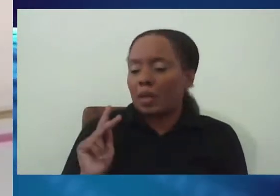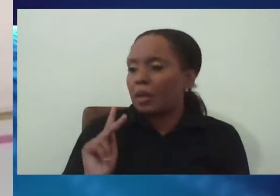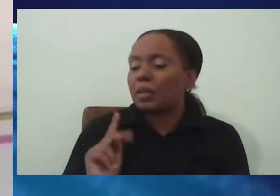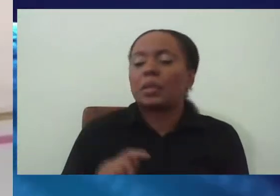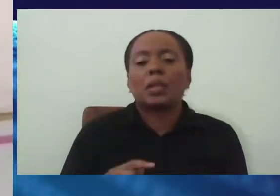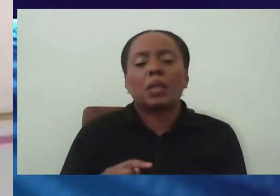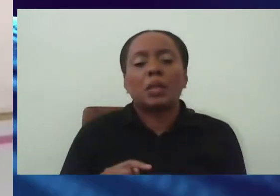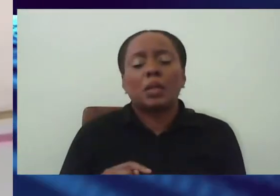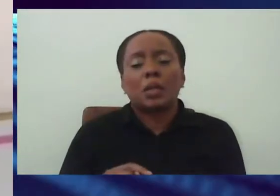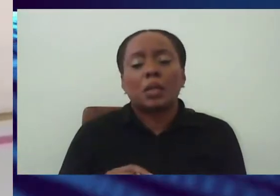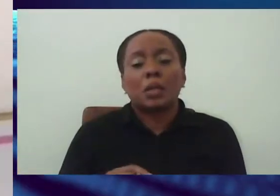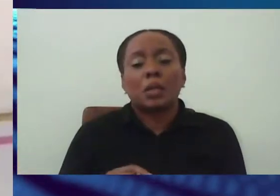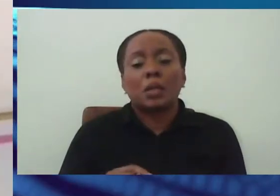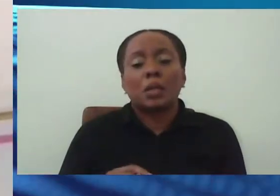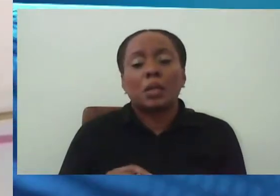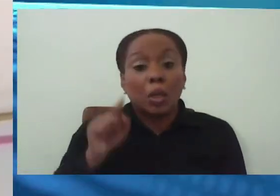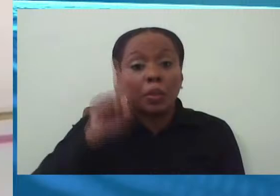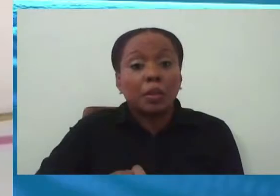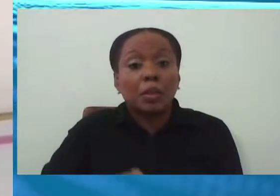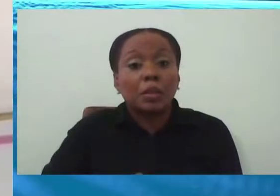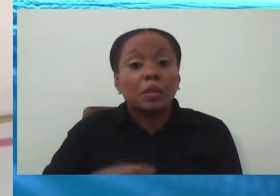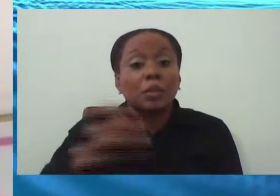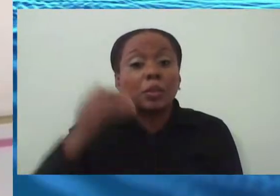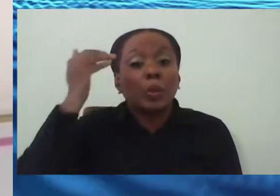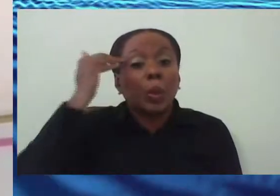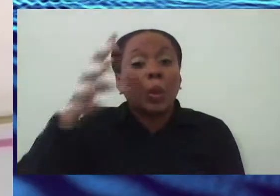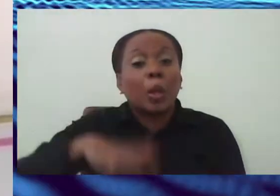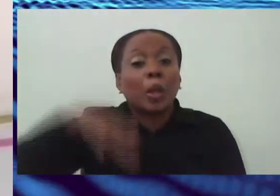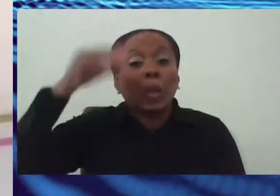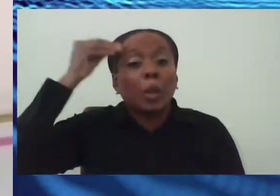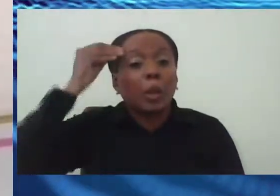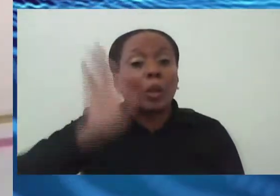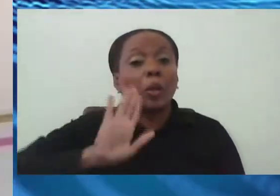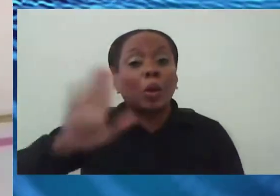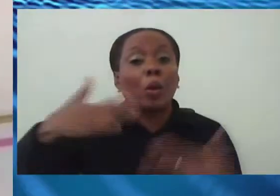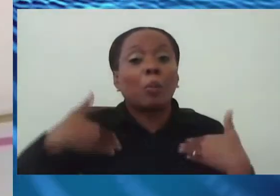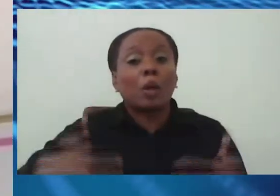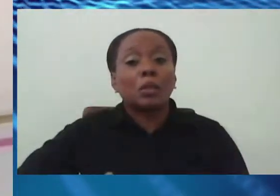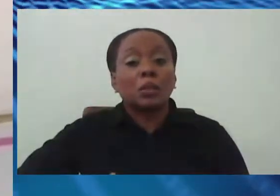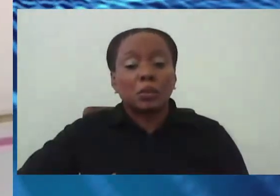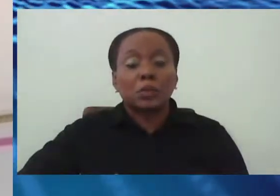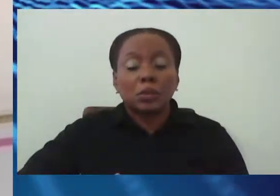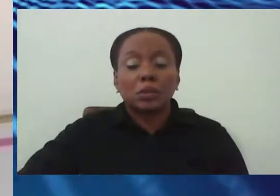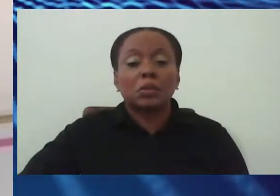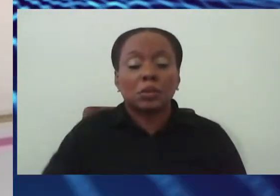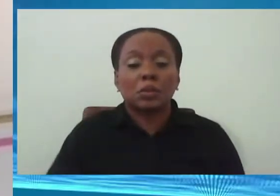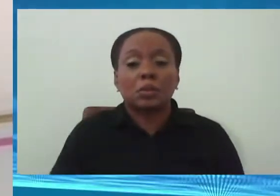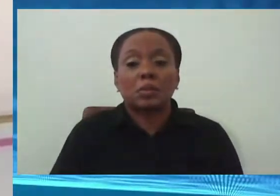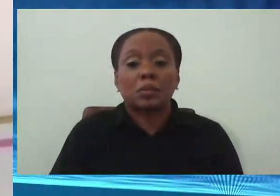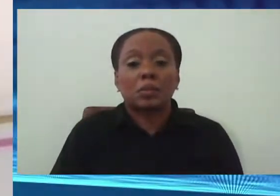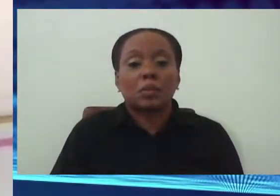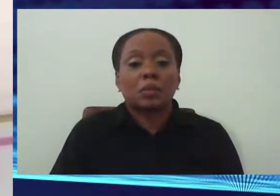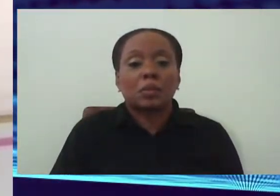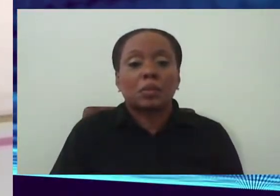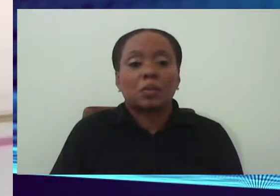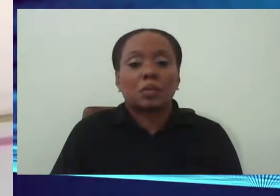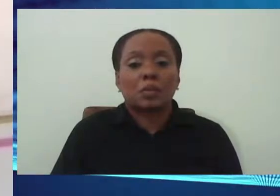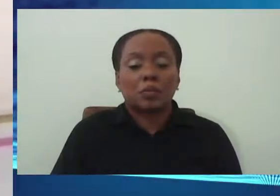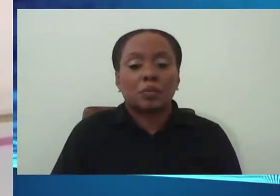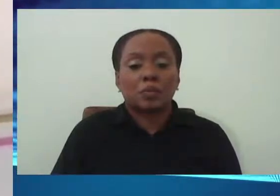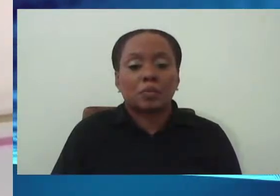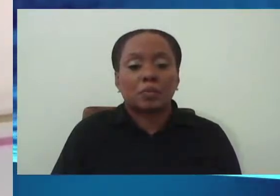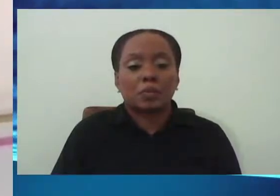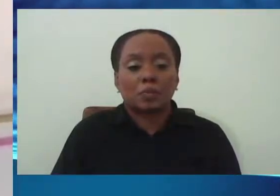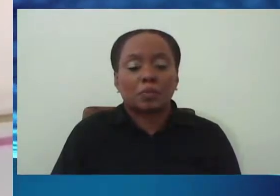it is that they are wherever they're usually accessing their healthcare, long COVID technically is something that